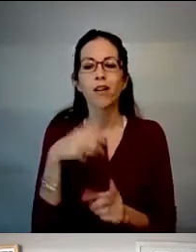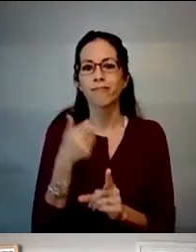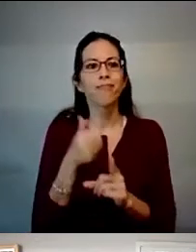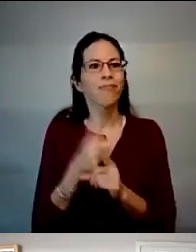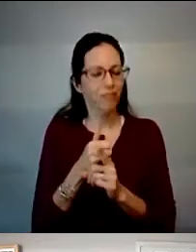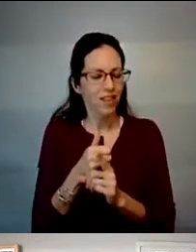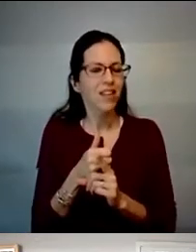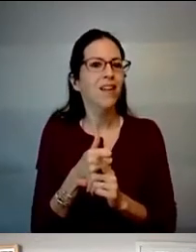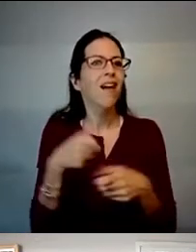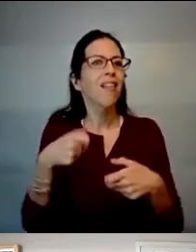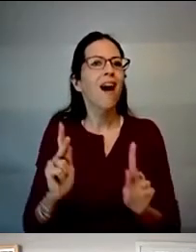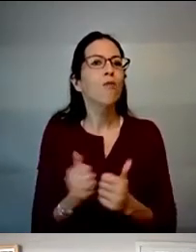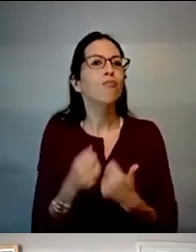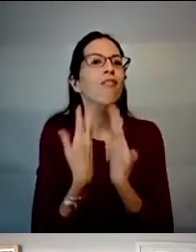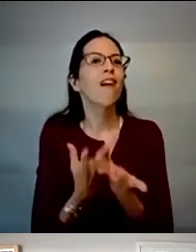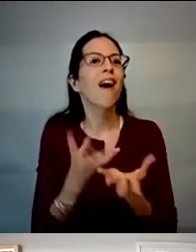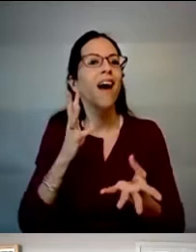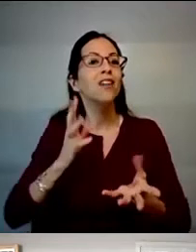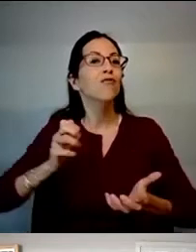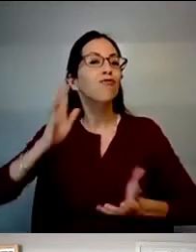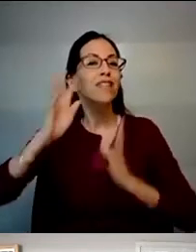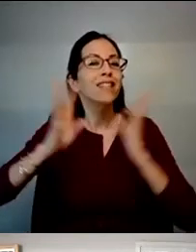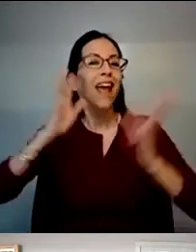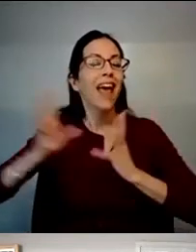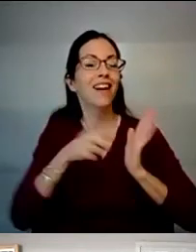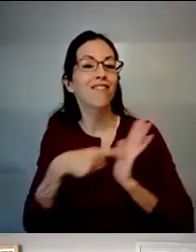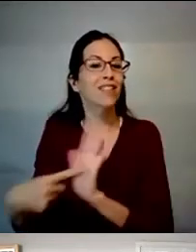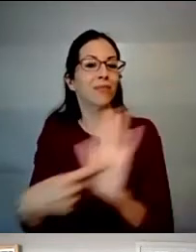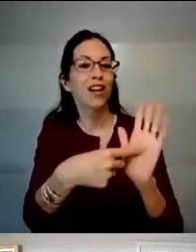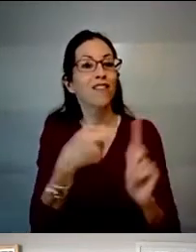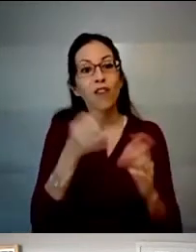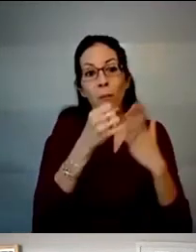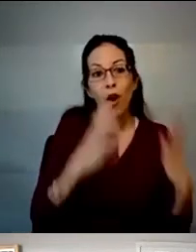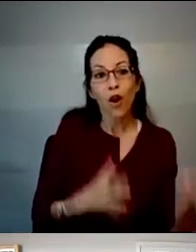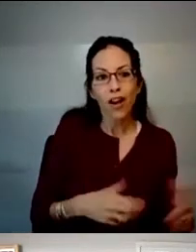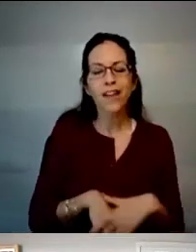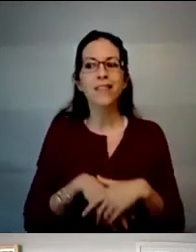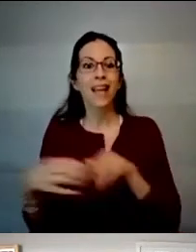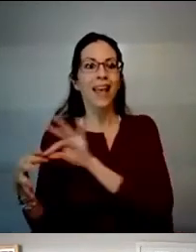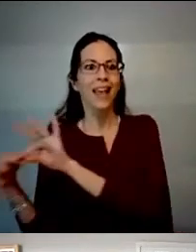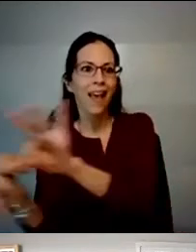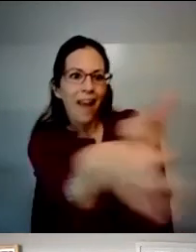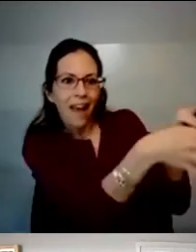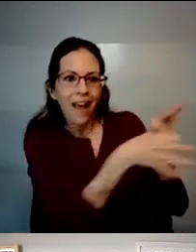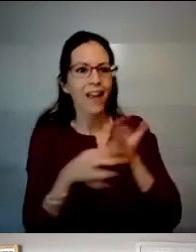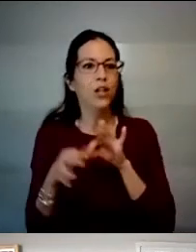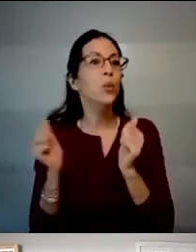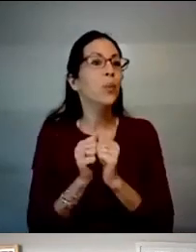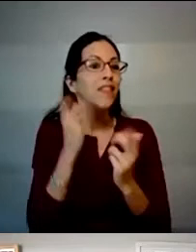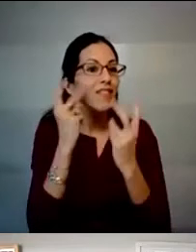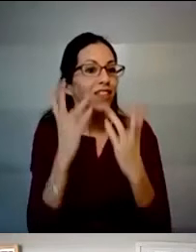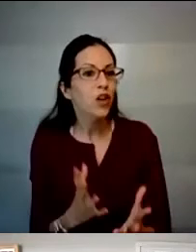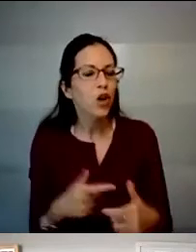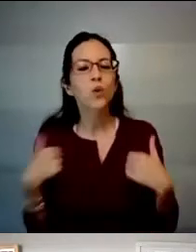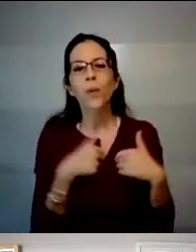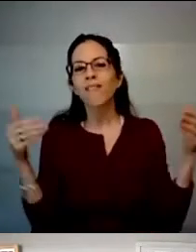creative expression of artists and the active engagement of audiences. And then we focus on the visual, performing, and media arts of our